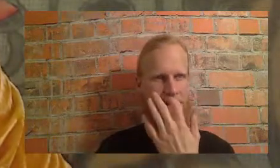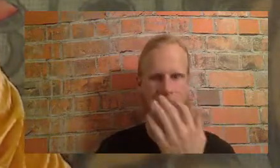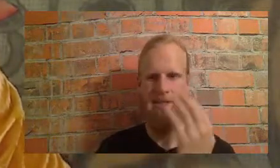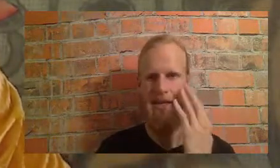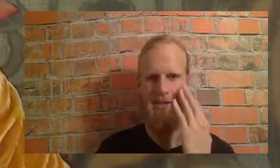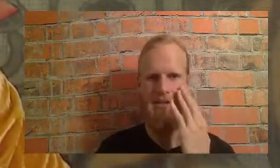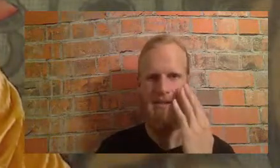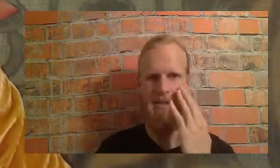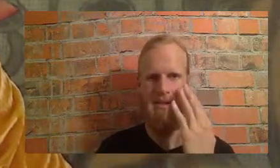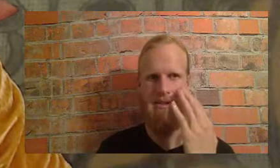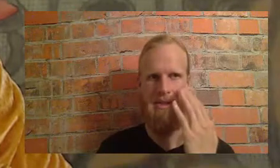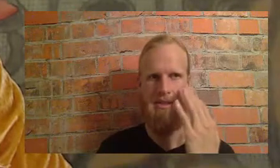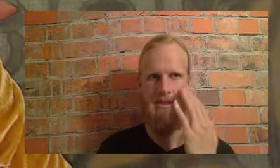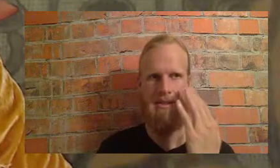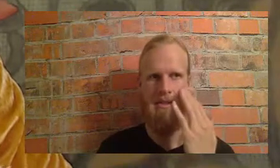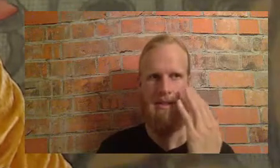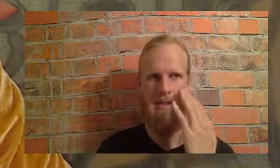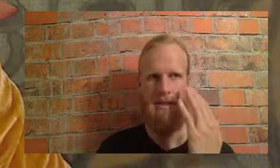the nose.